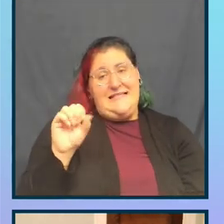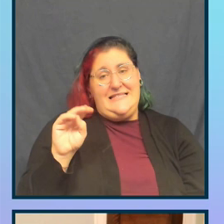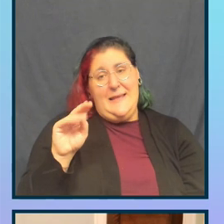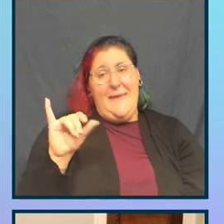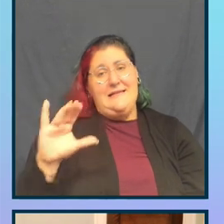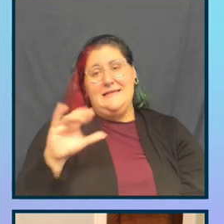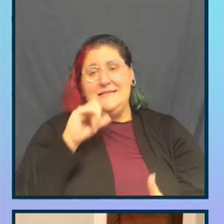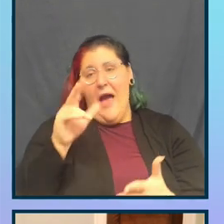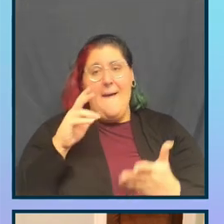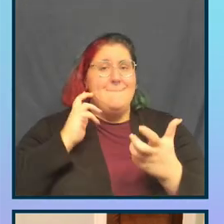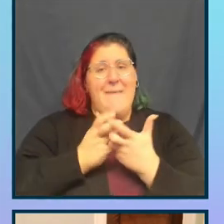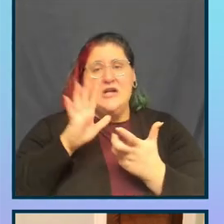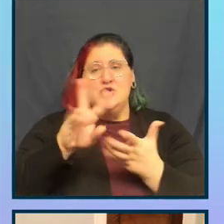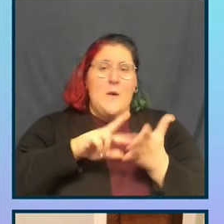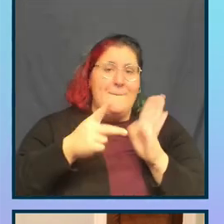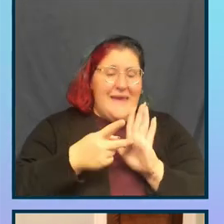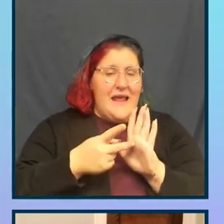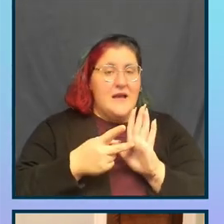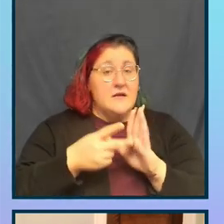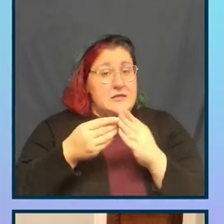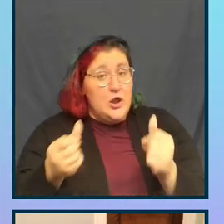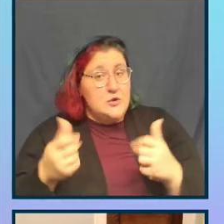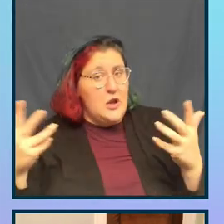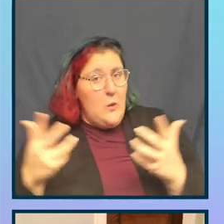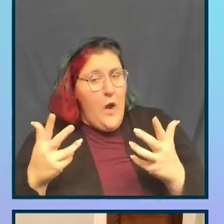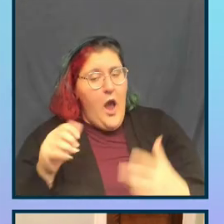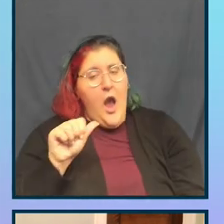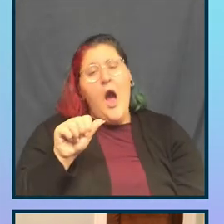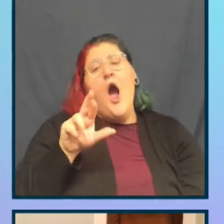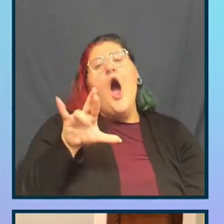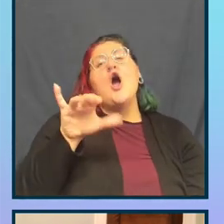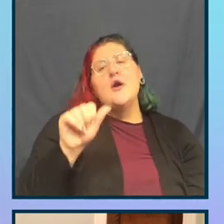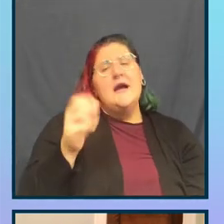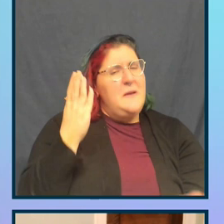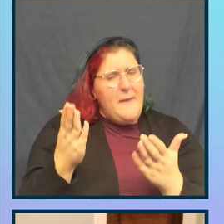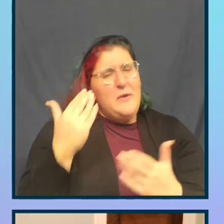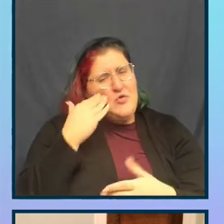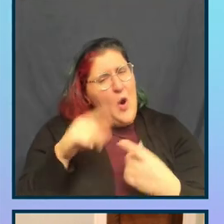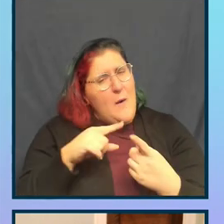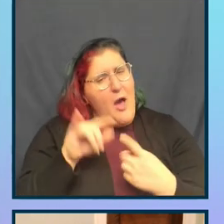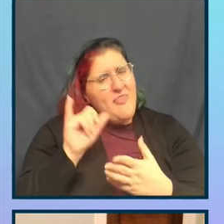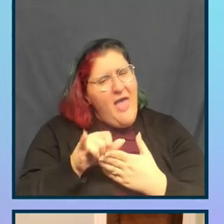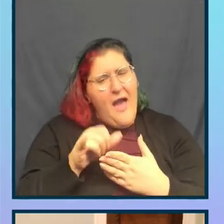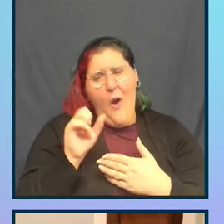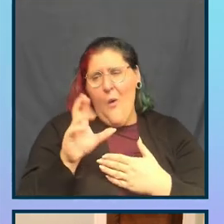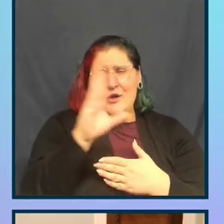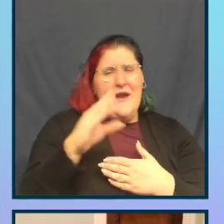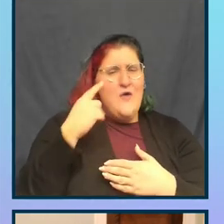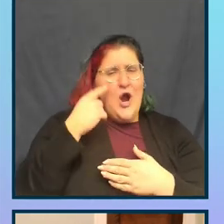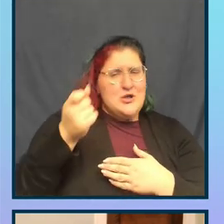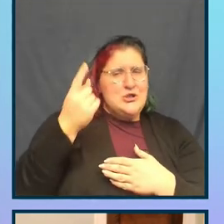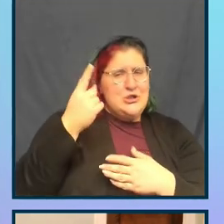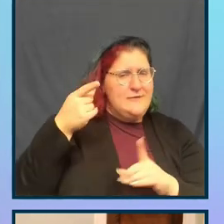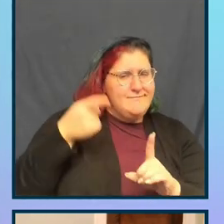problem. And maybe you have or haven't heard of ARIA, maybe you've never really understood what it is. I hope that this